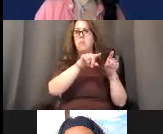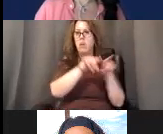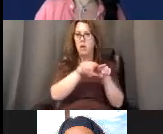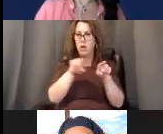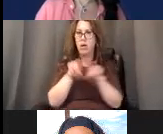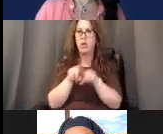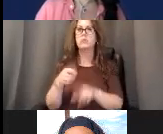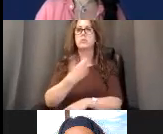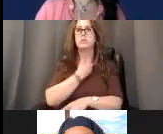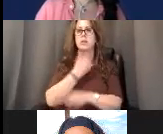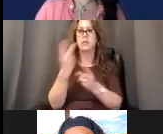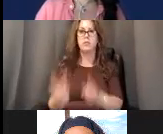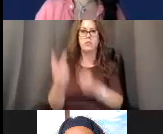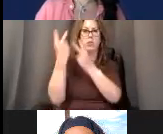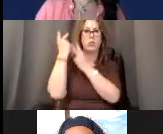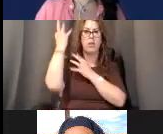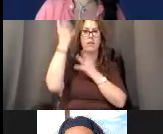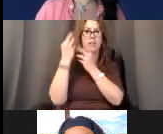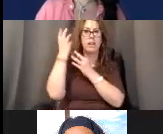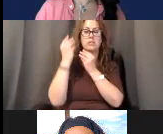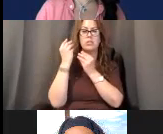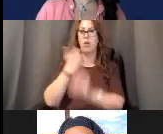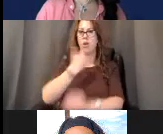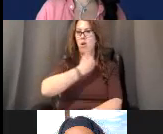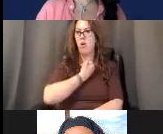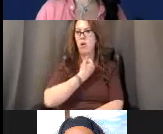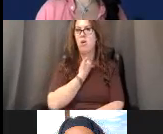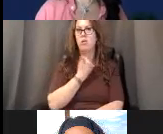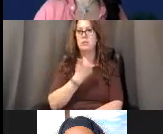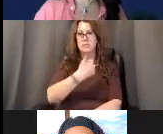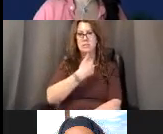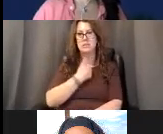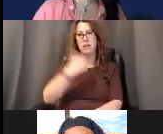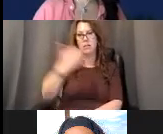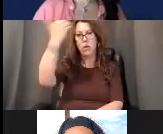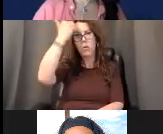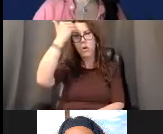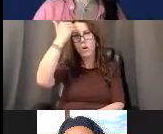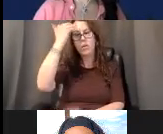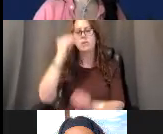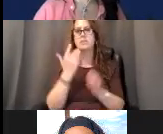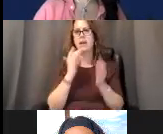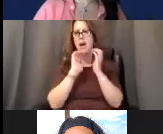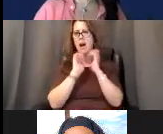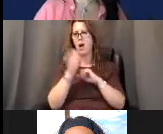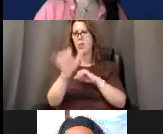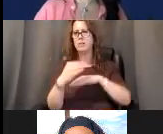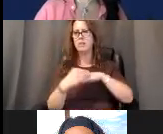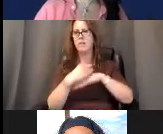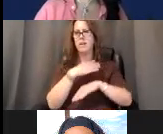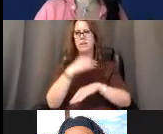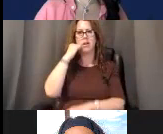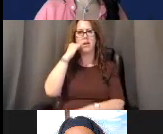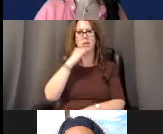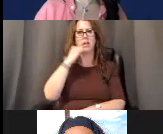self-awareness around structural racism, the issues around the structural racism, right? How it exists in our daily lives, in our personal and